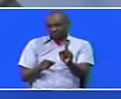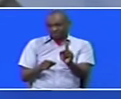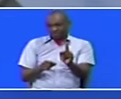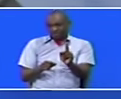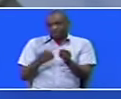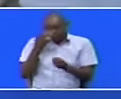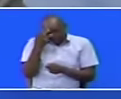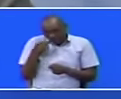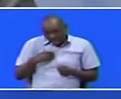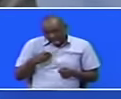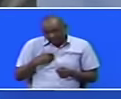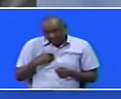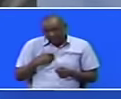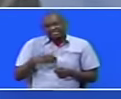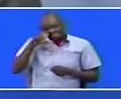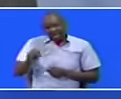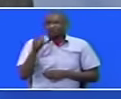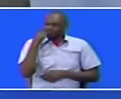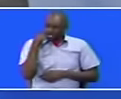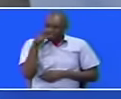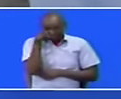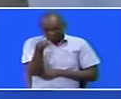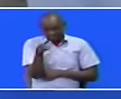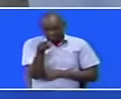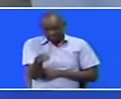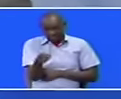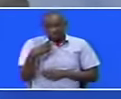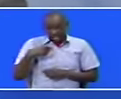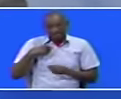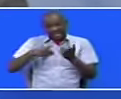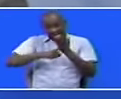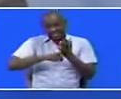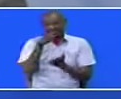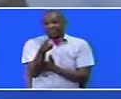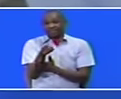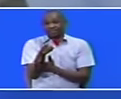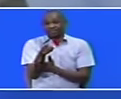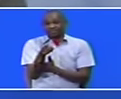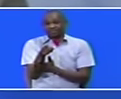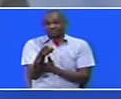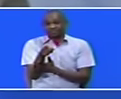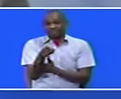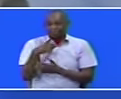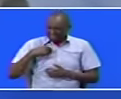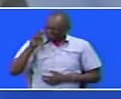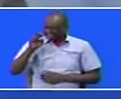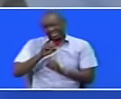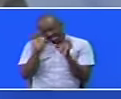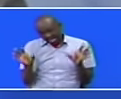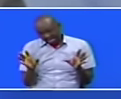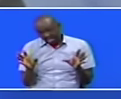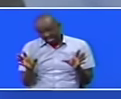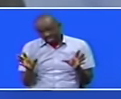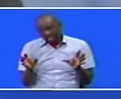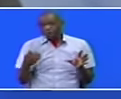of the development of a South Sudanese national identity, I have seen that